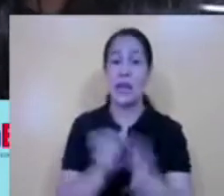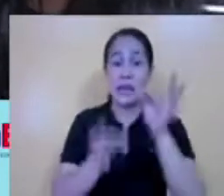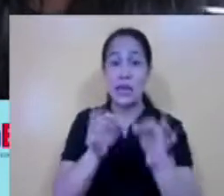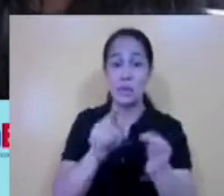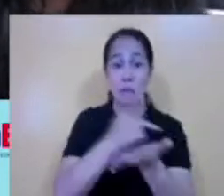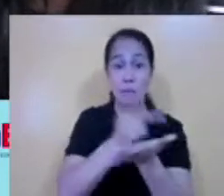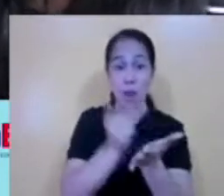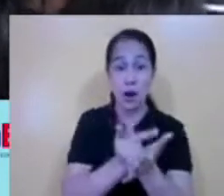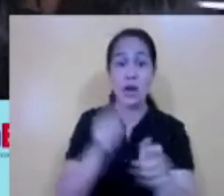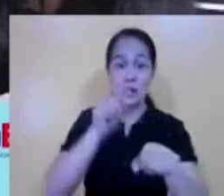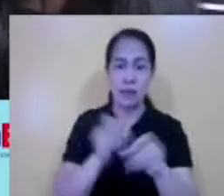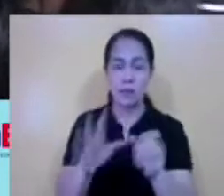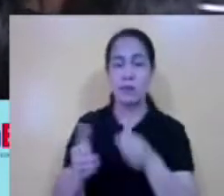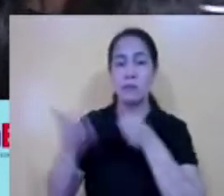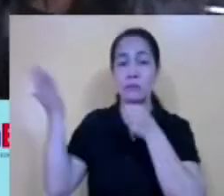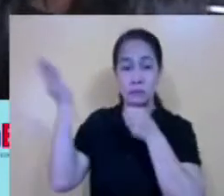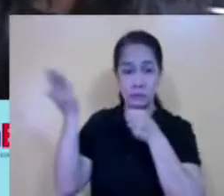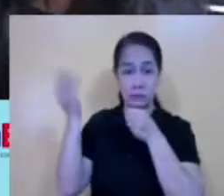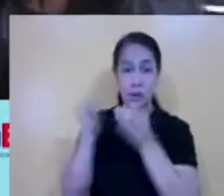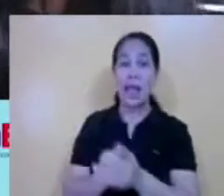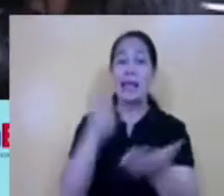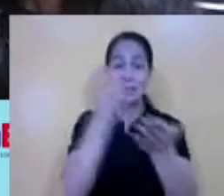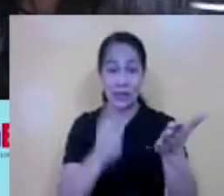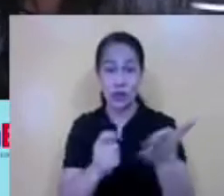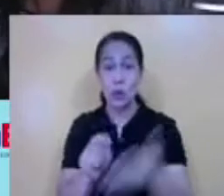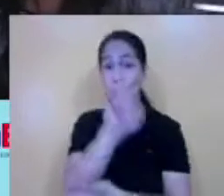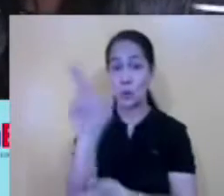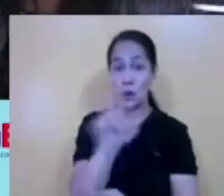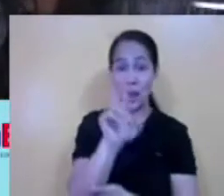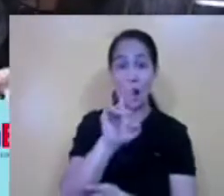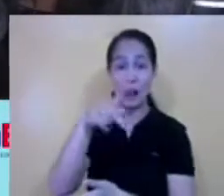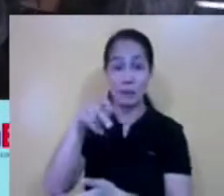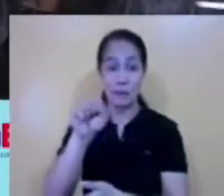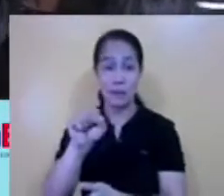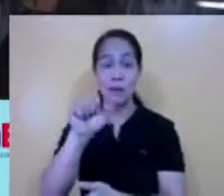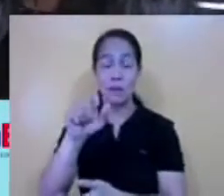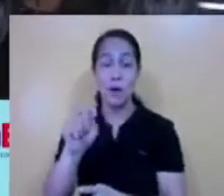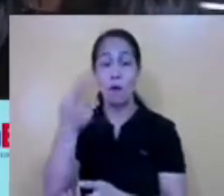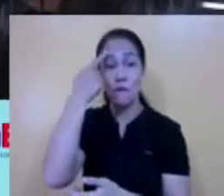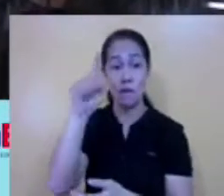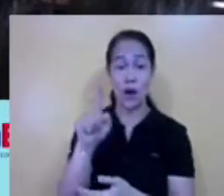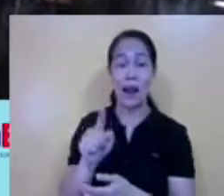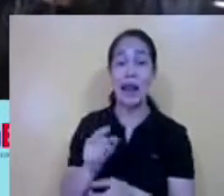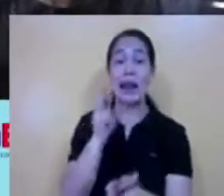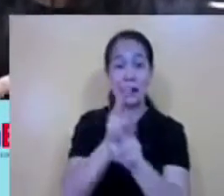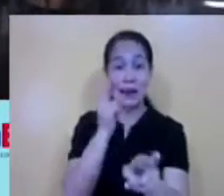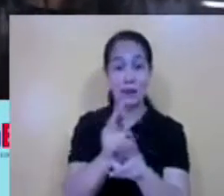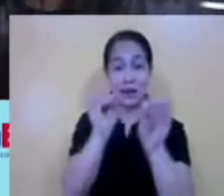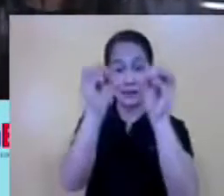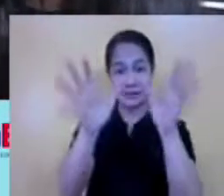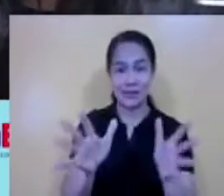teacher broadcaster, the tool that you will use is the RPMS-PPST tool for regular teachers. So